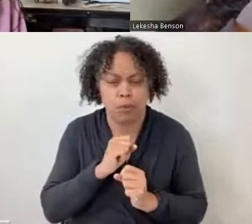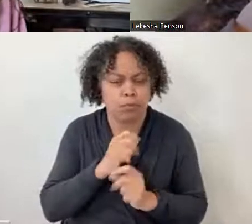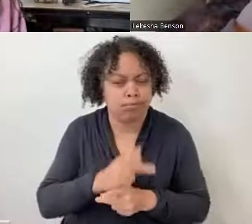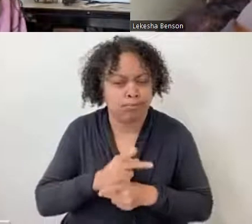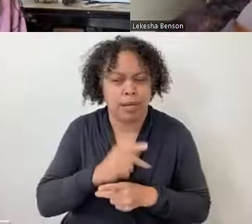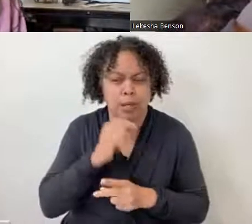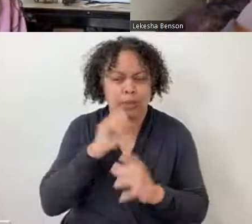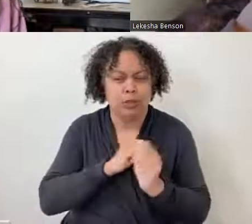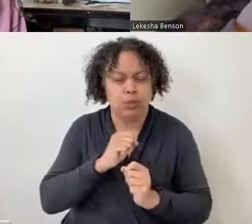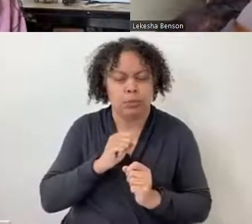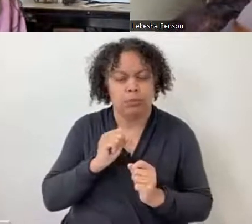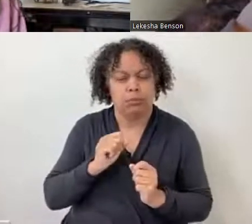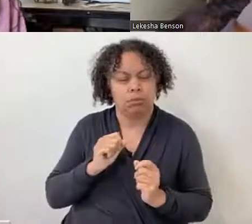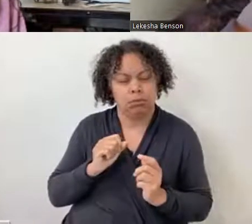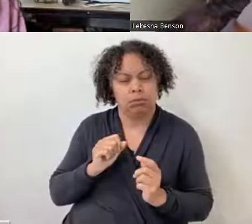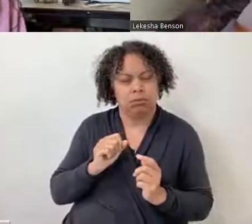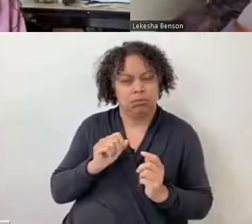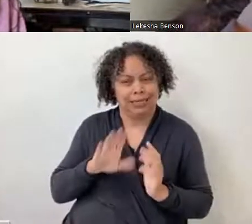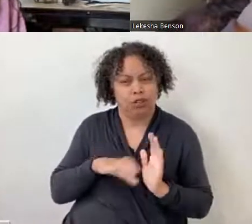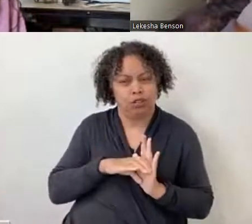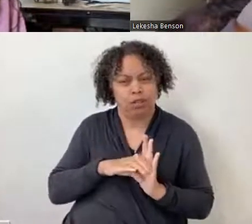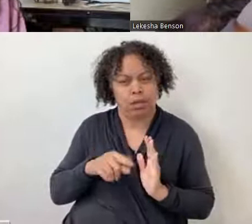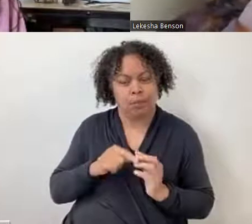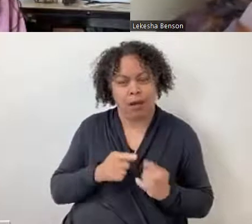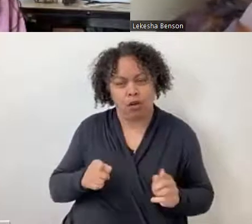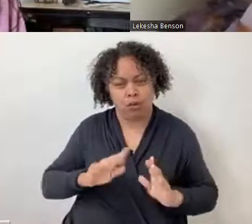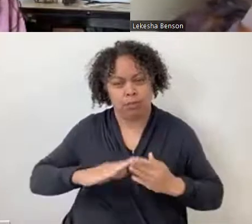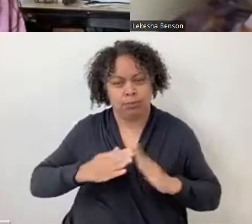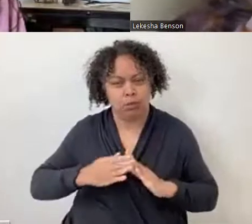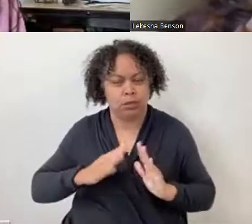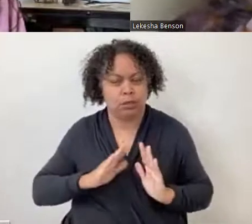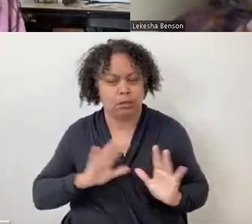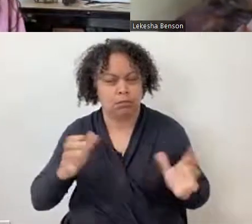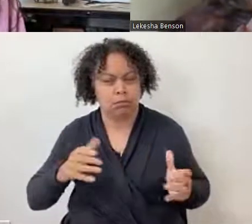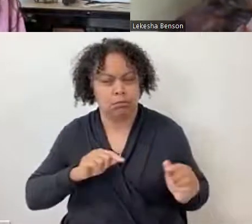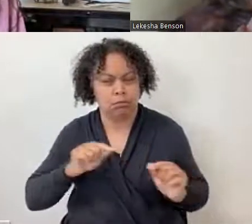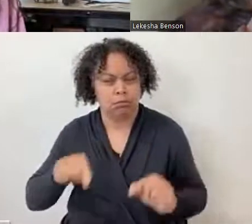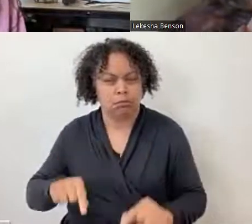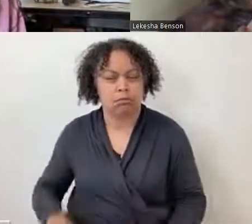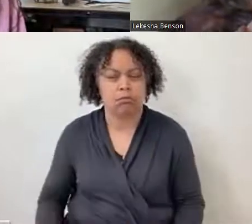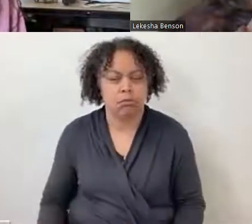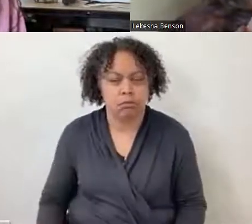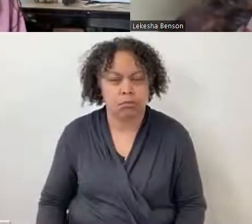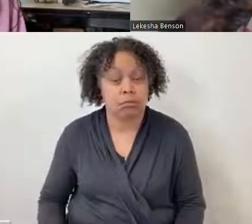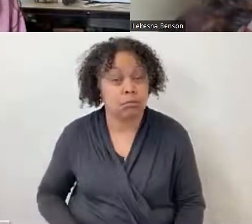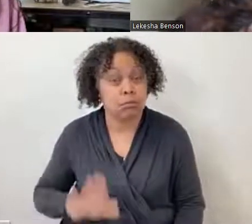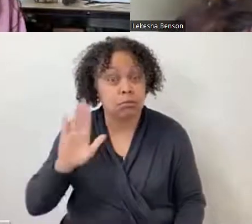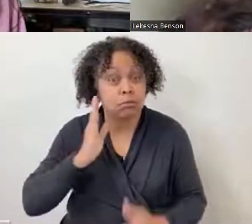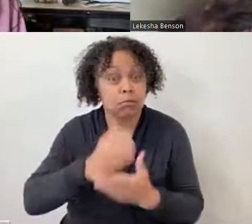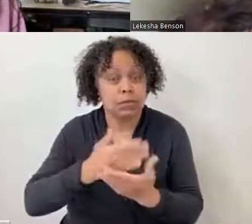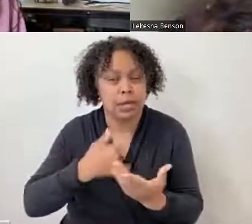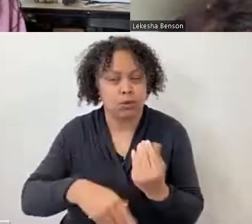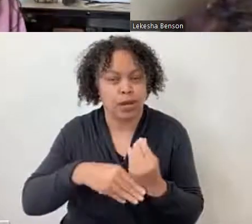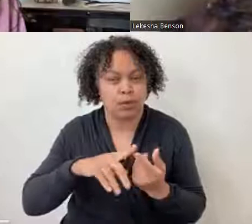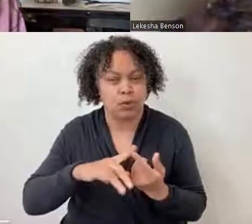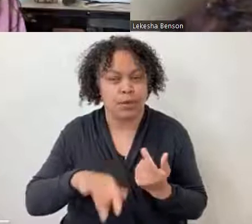of the characteristics of the communities you're engaging based on service level characteristics. Yes. Oh, I just wanted to